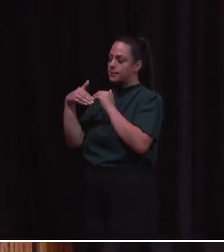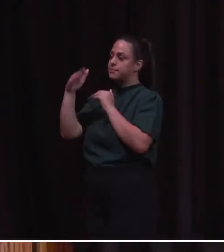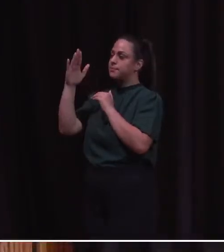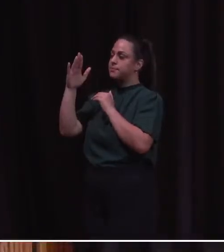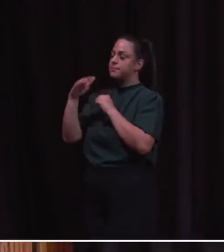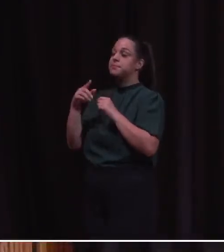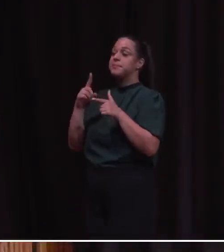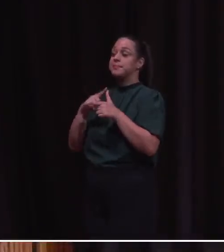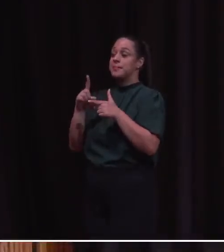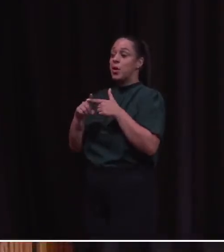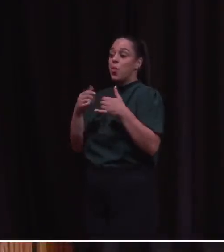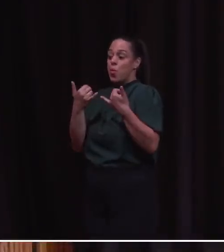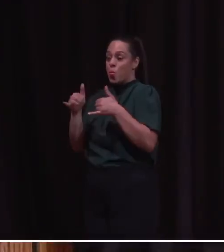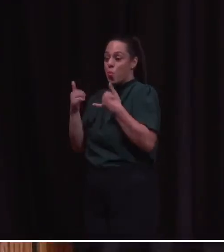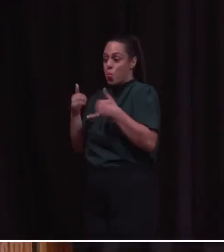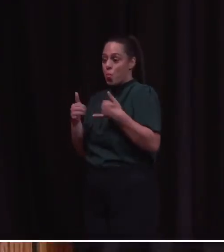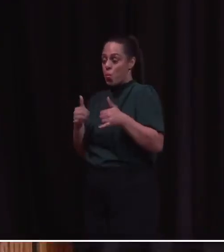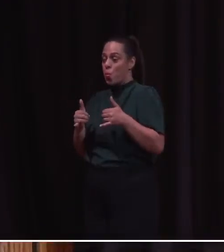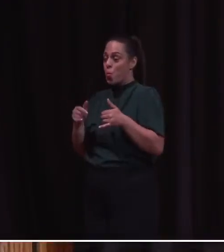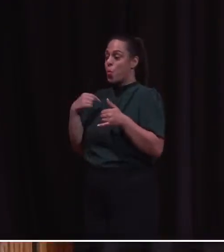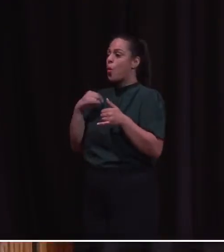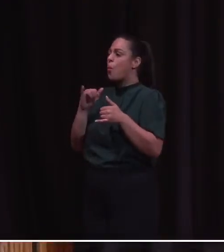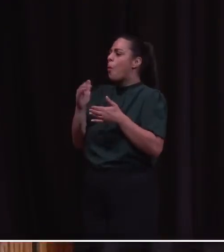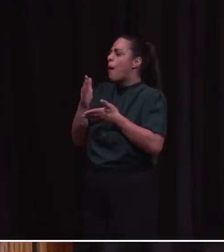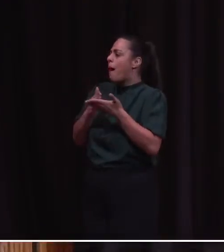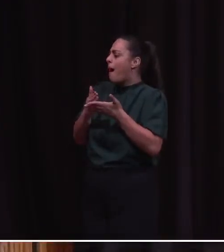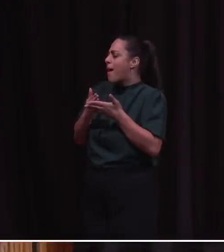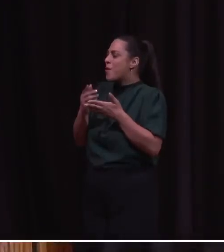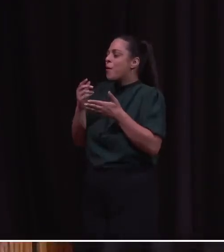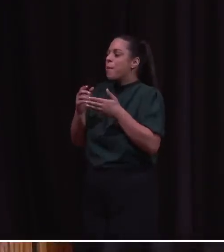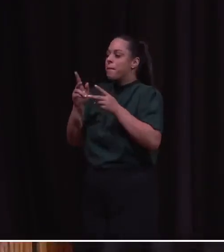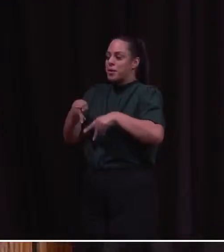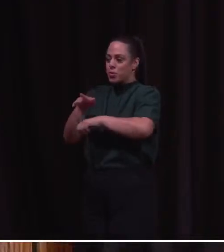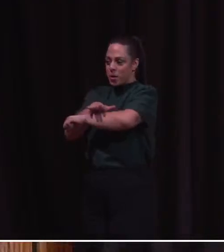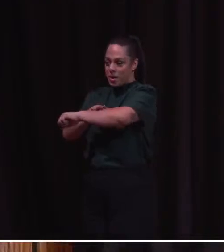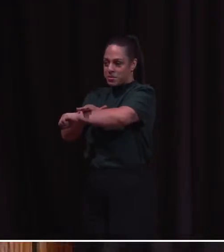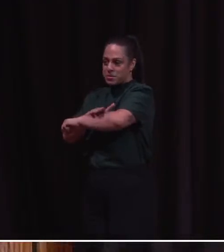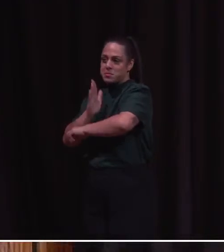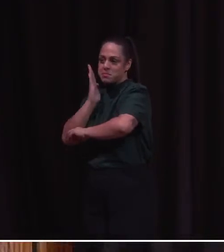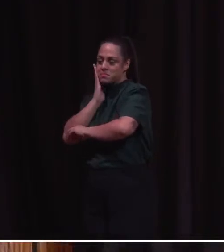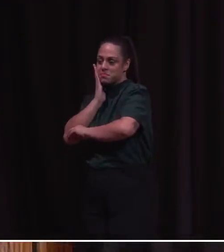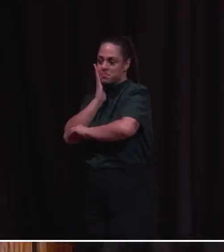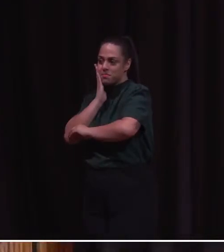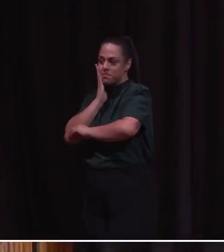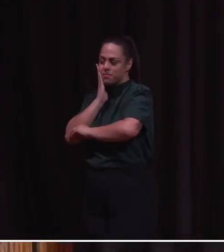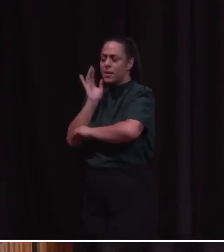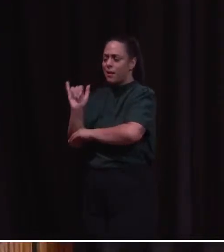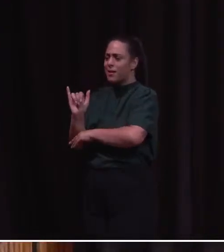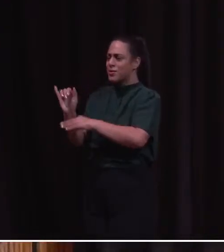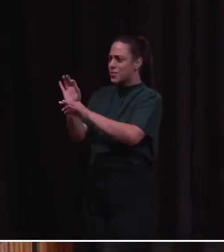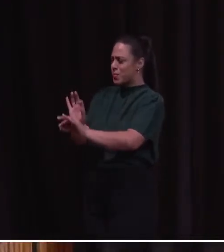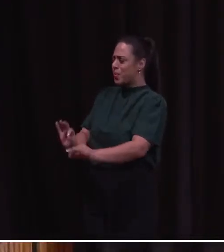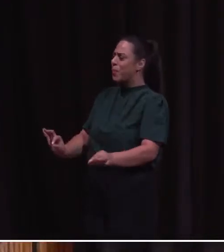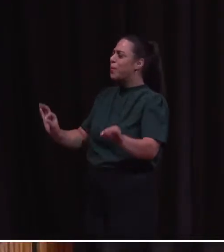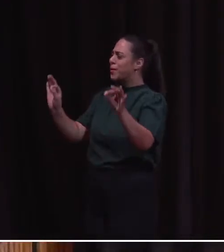Lately, I found myself thinking about this whole issue of zone of being and non-being, the human, those